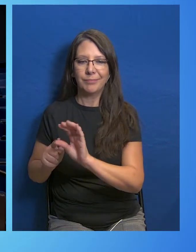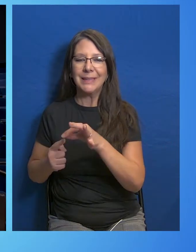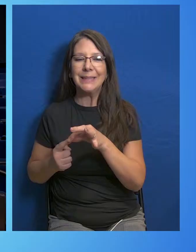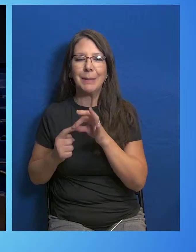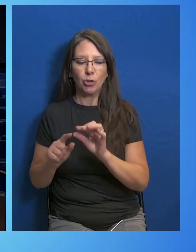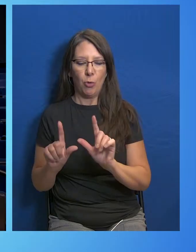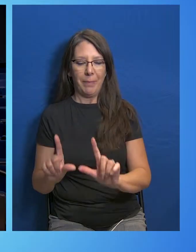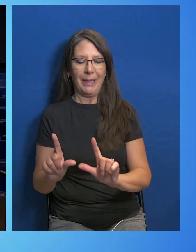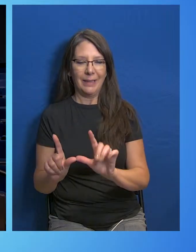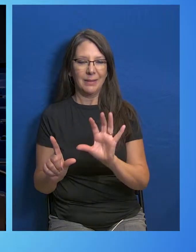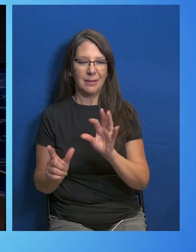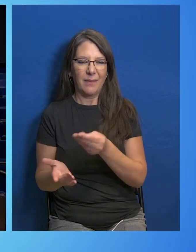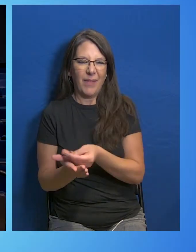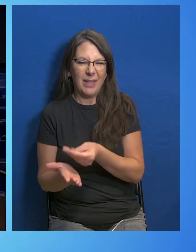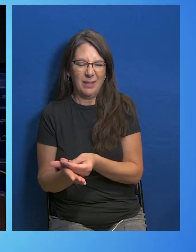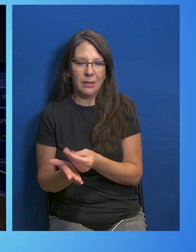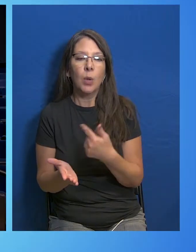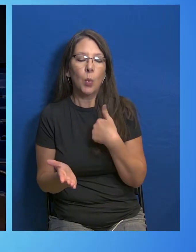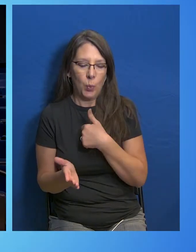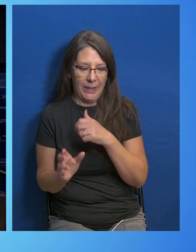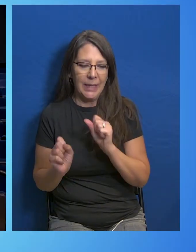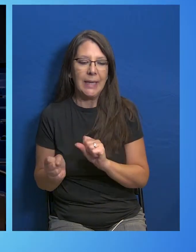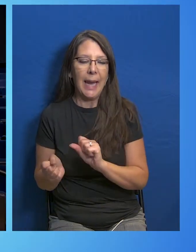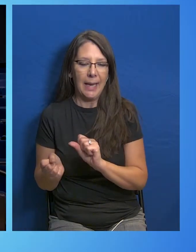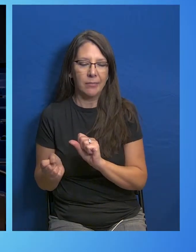fund that we would be able to use.